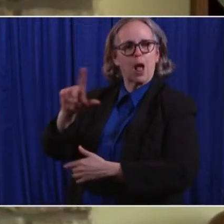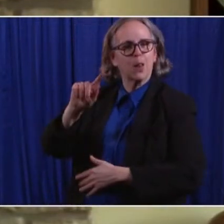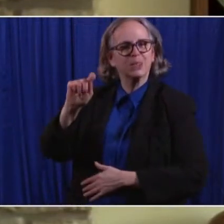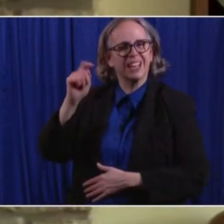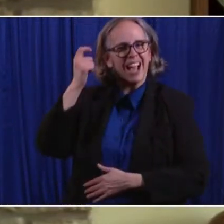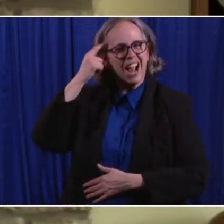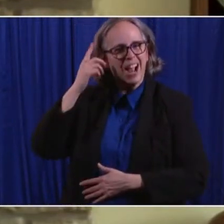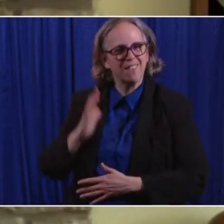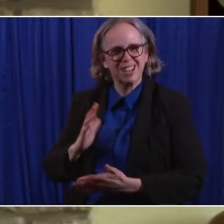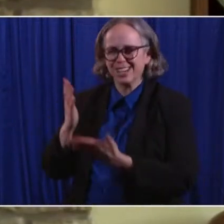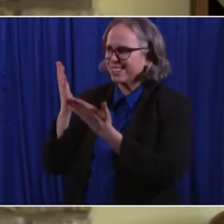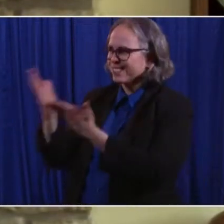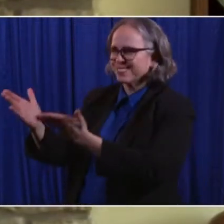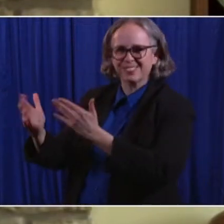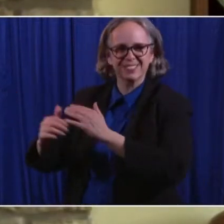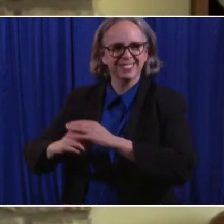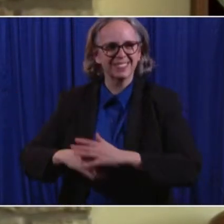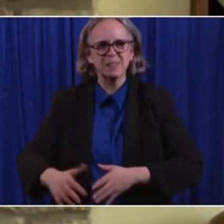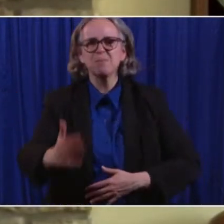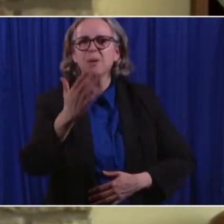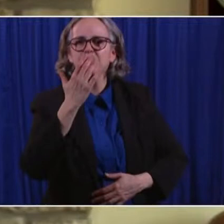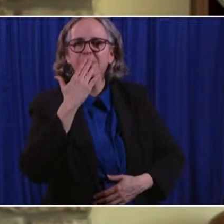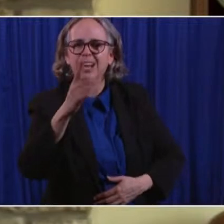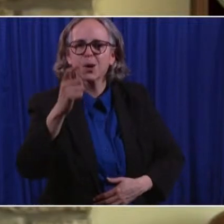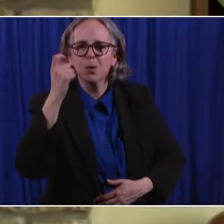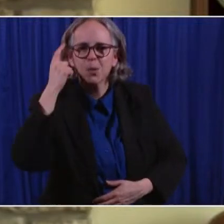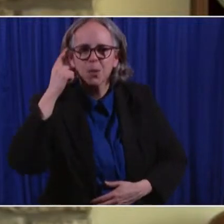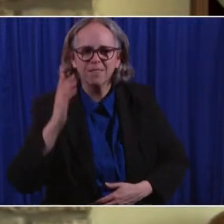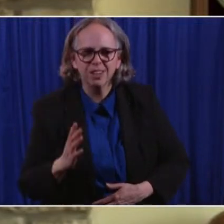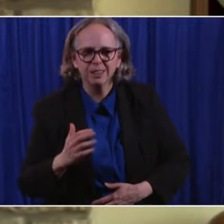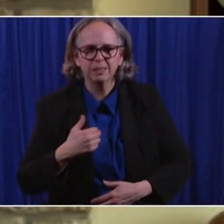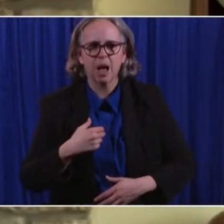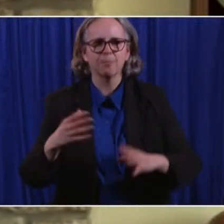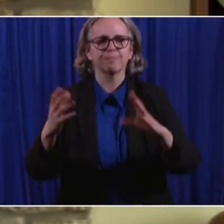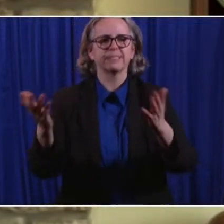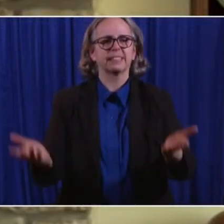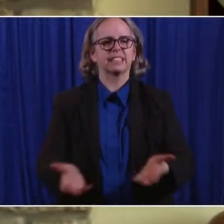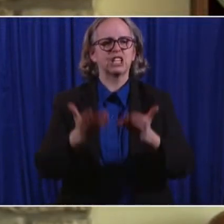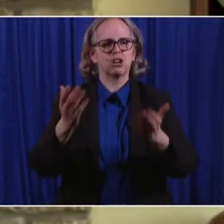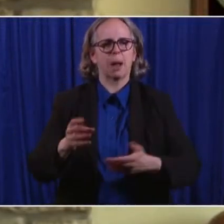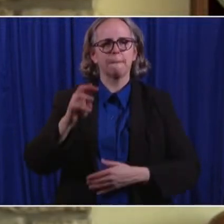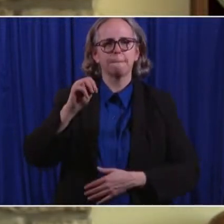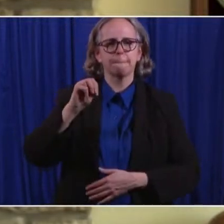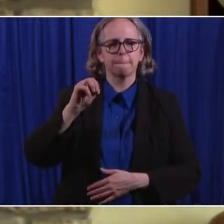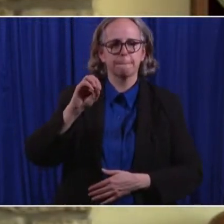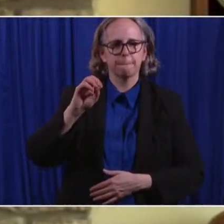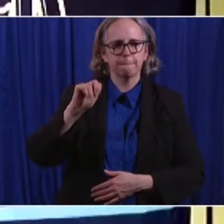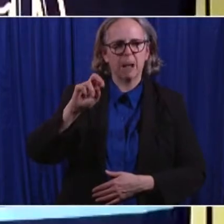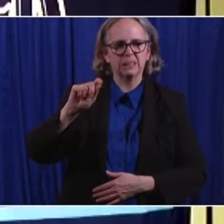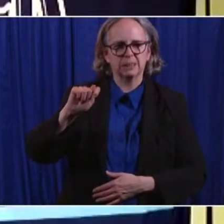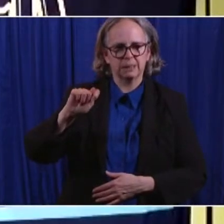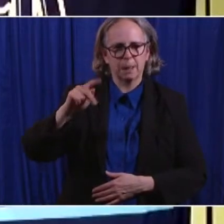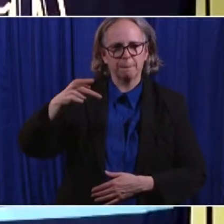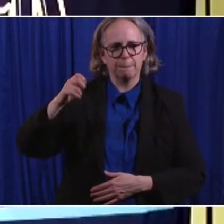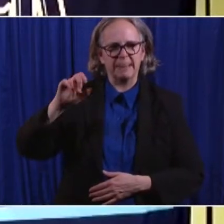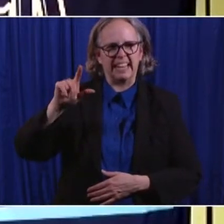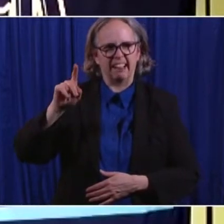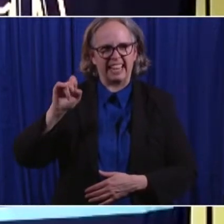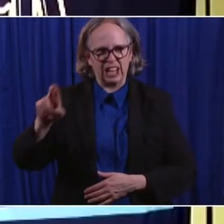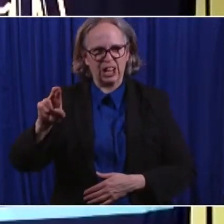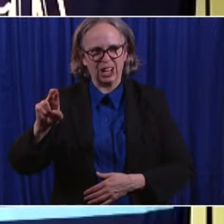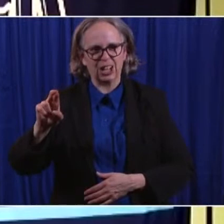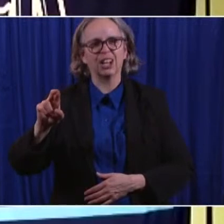Thanks, Governor. Again, I'm here in Montpelier, Ohio, where I grew up at the school where they have a pop-up